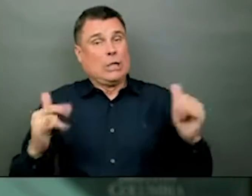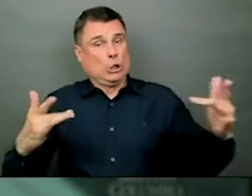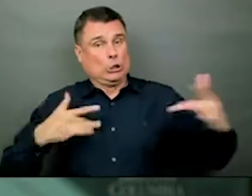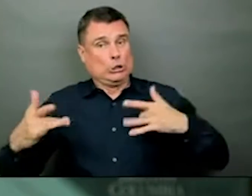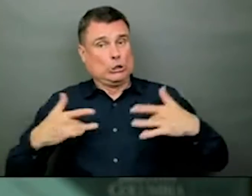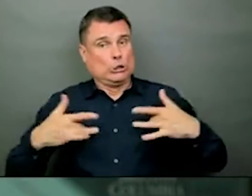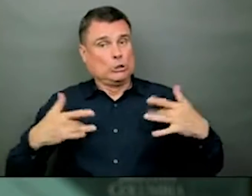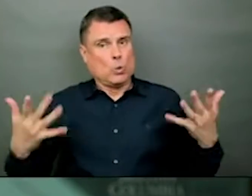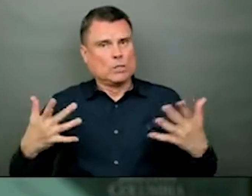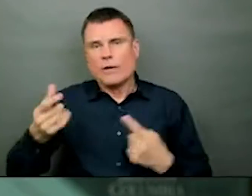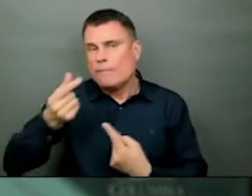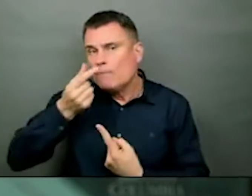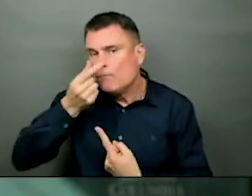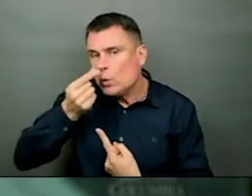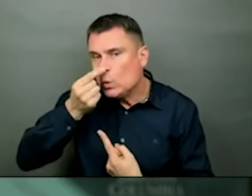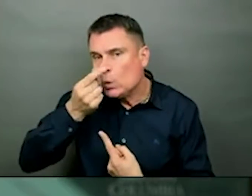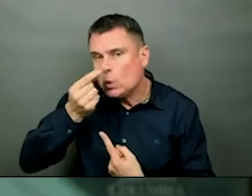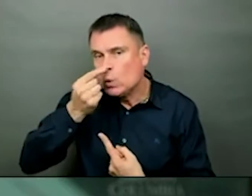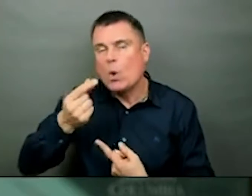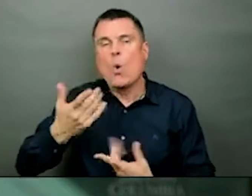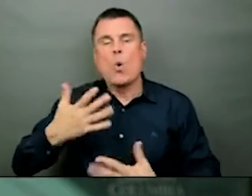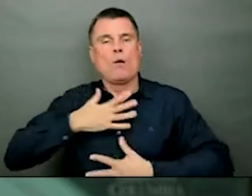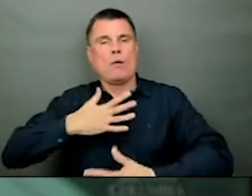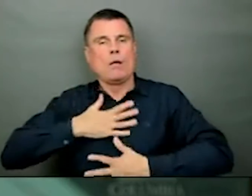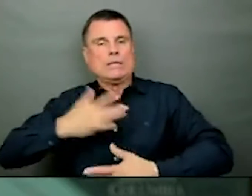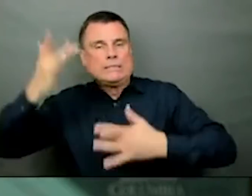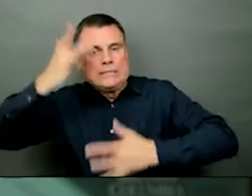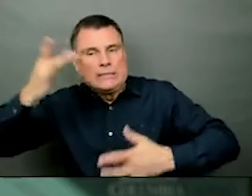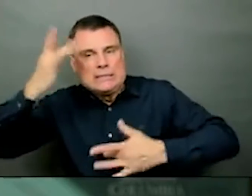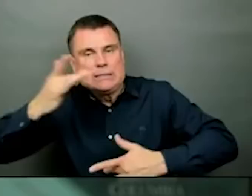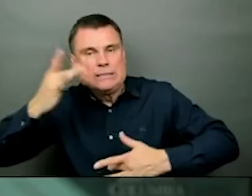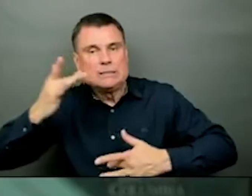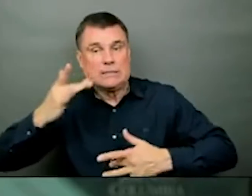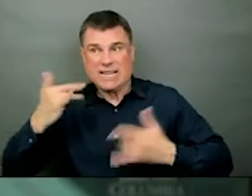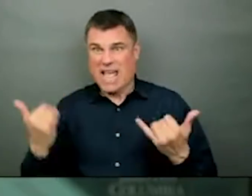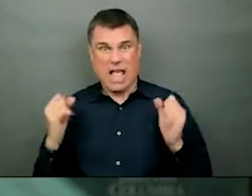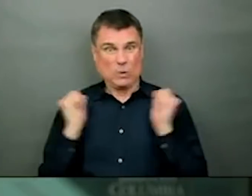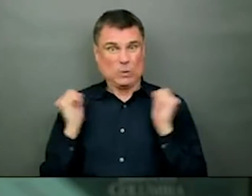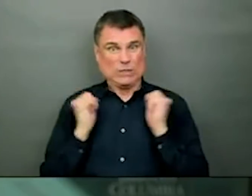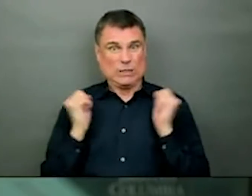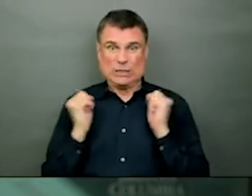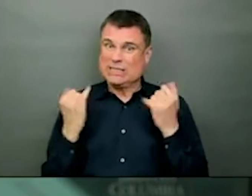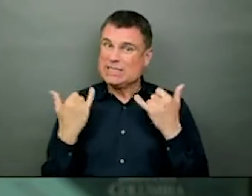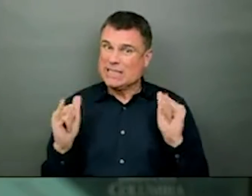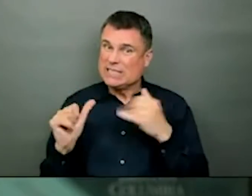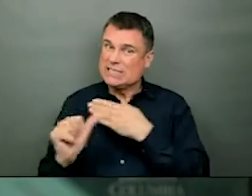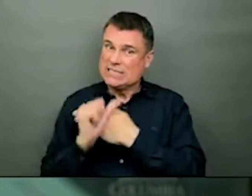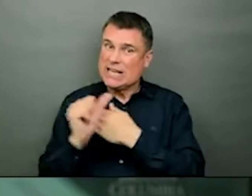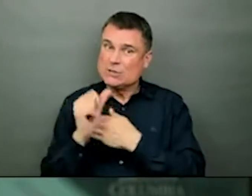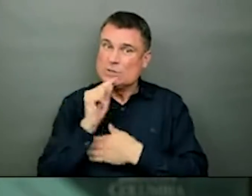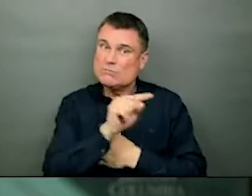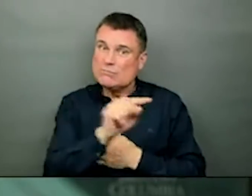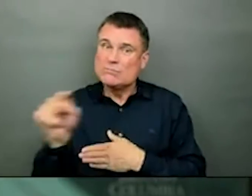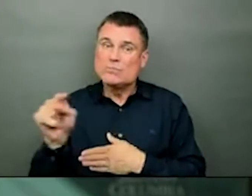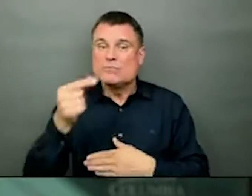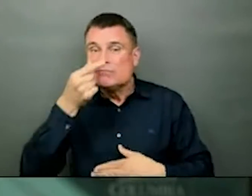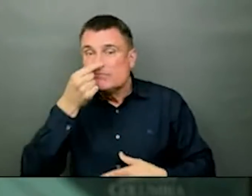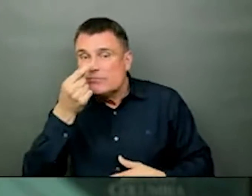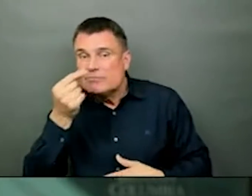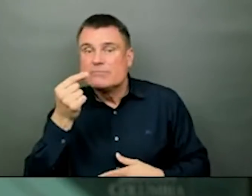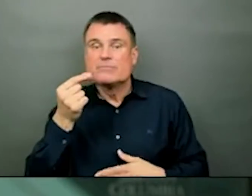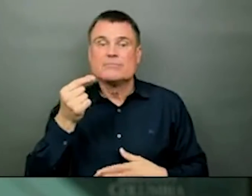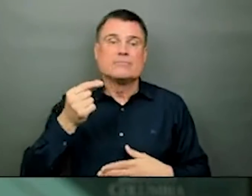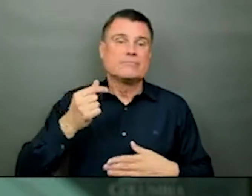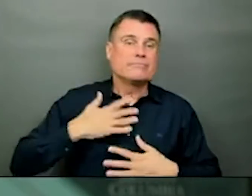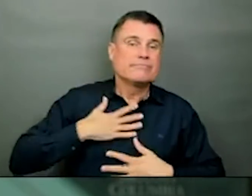Well, we have hope in the horizon with vaccines. These next number of weeks, these weeks from now through to April, are going to be